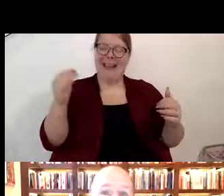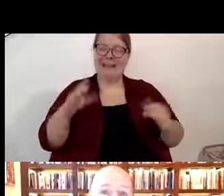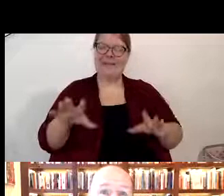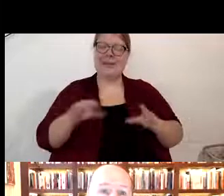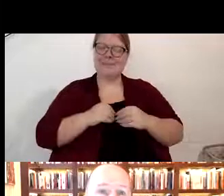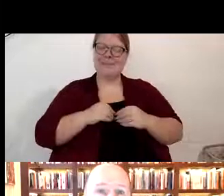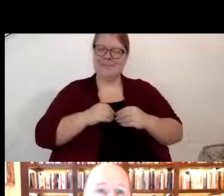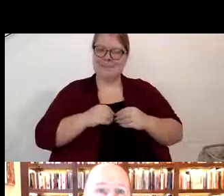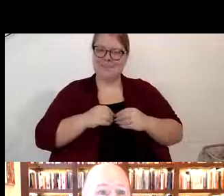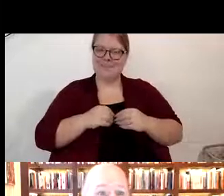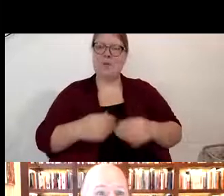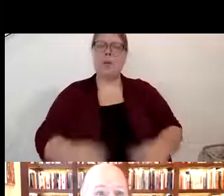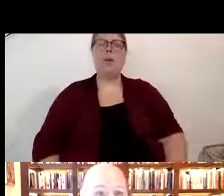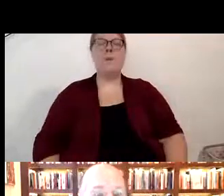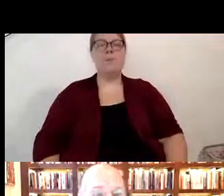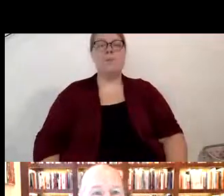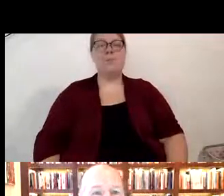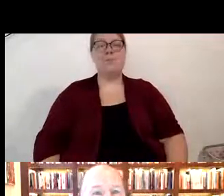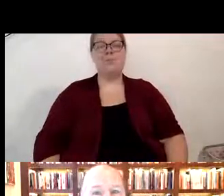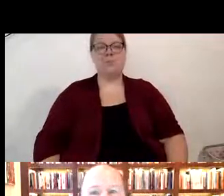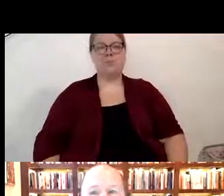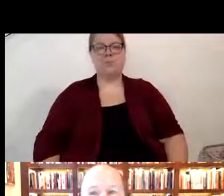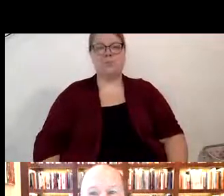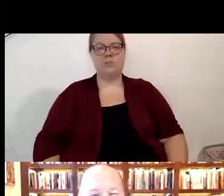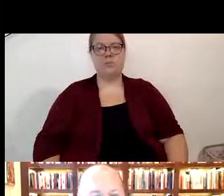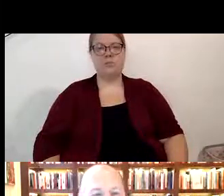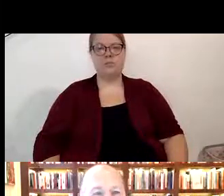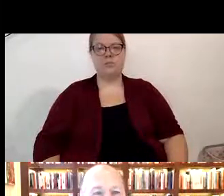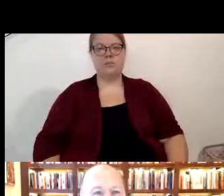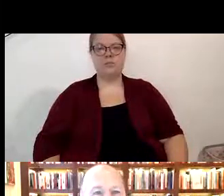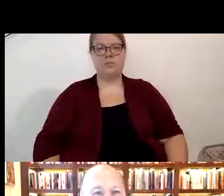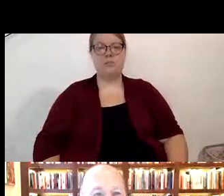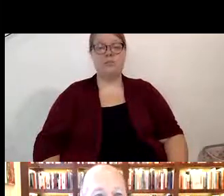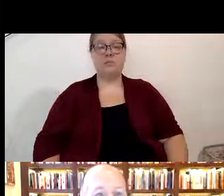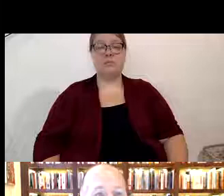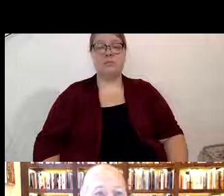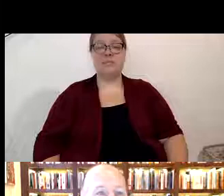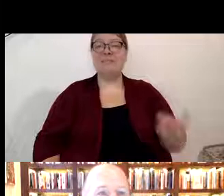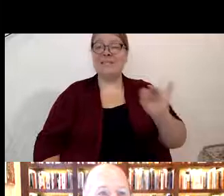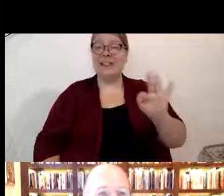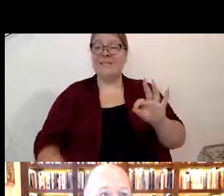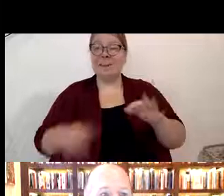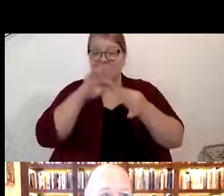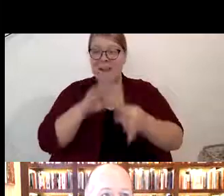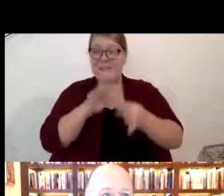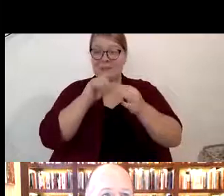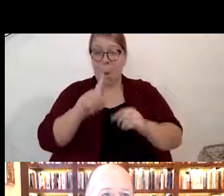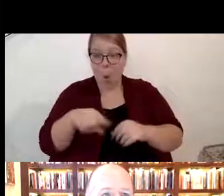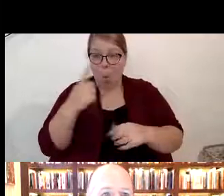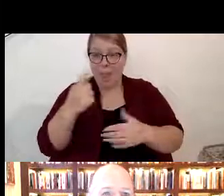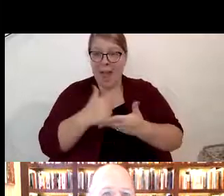right? And part of the reason, if mindfulness did nothing more than just help people regulate